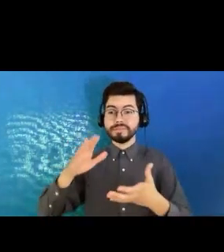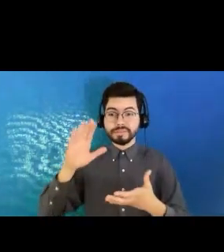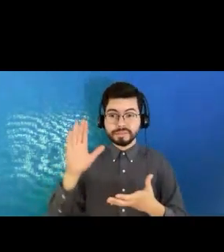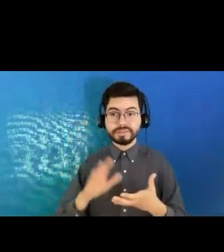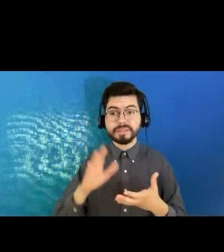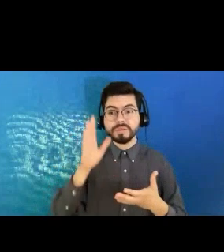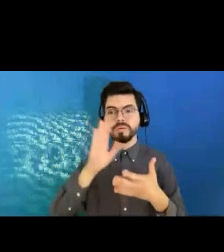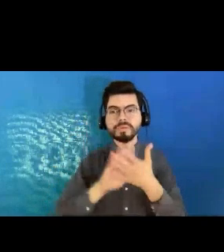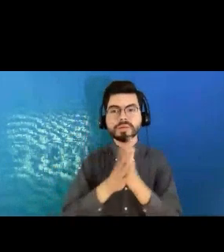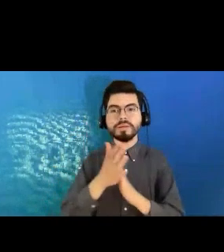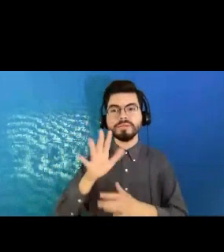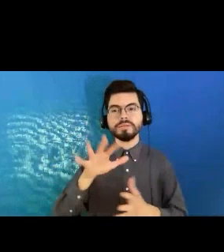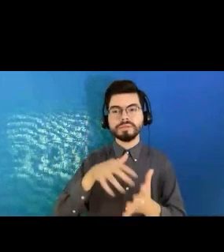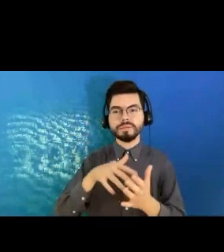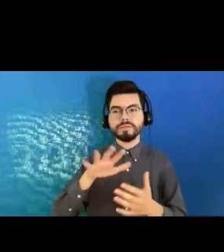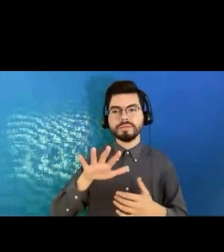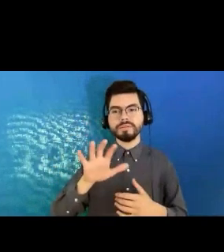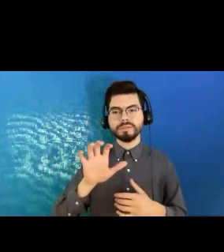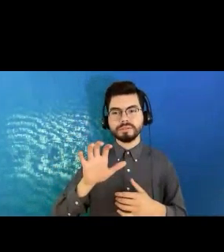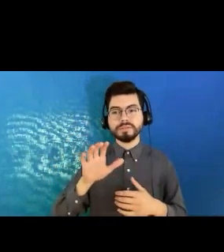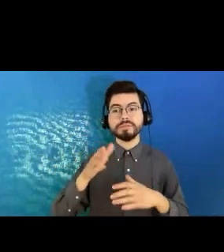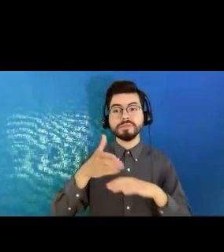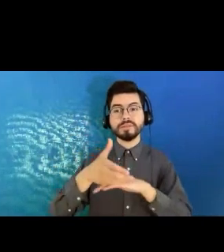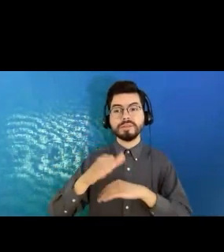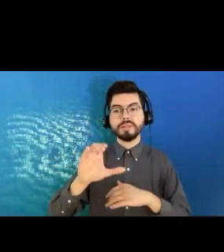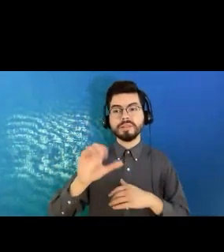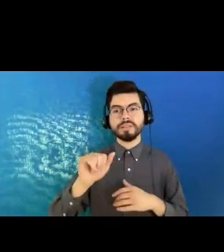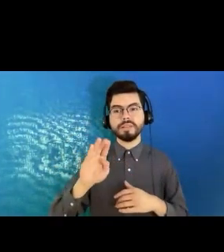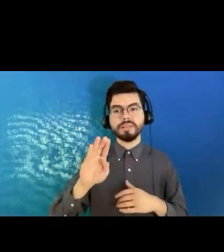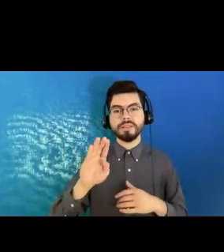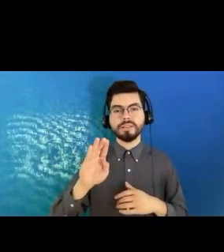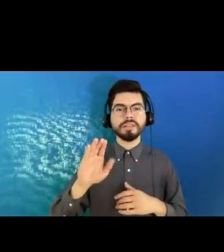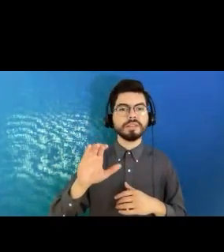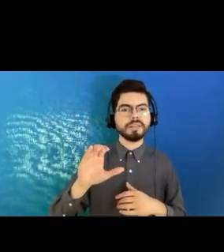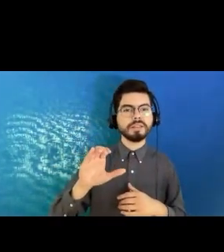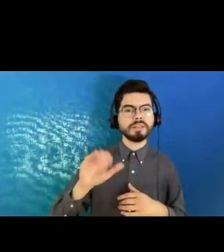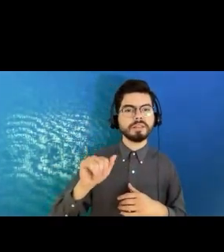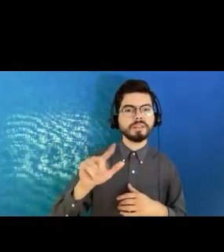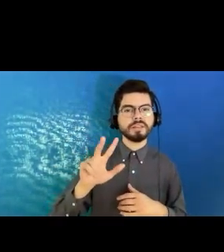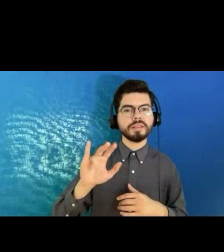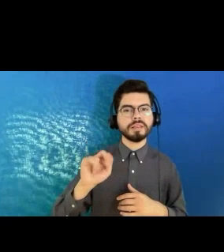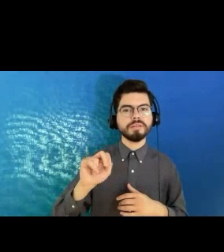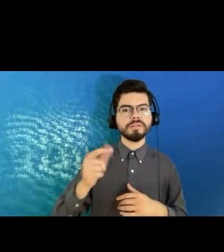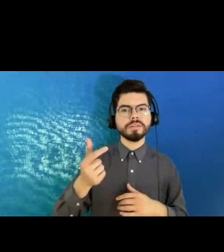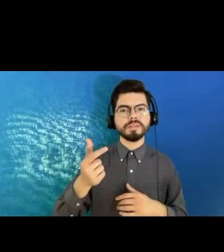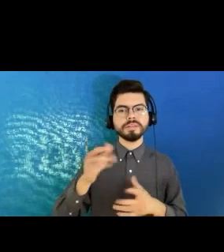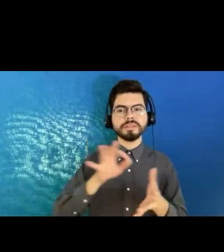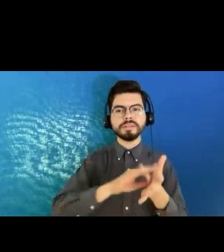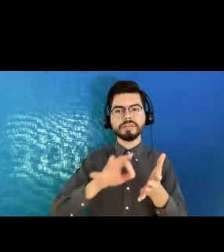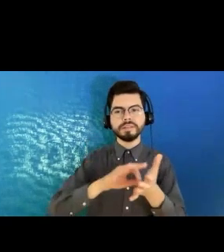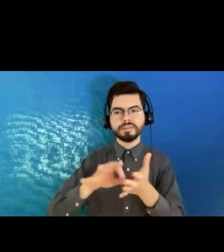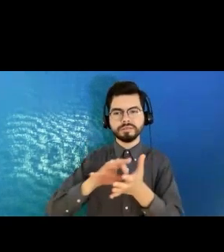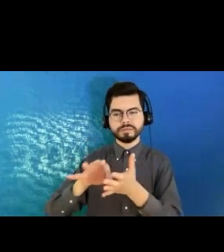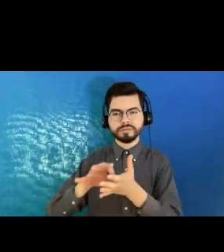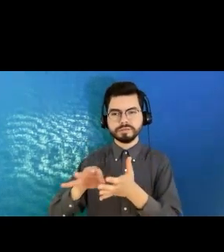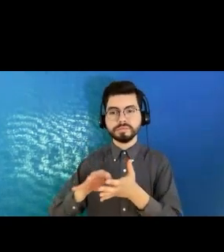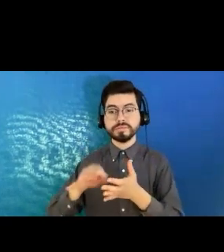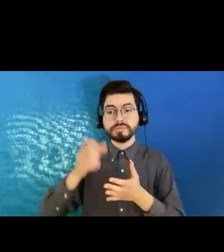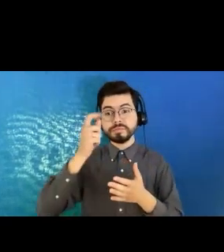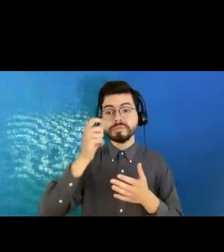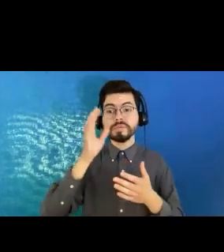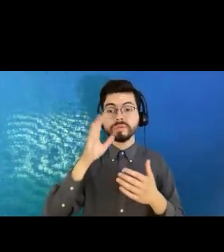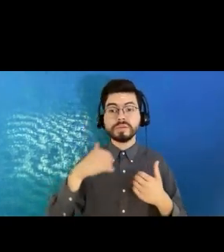5,500 post-calving. We do our post-calving counts in August, so those numbers will be available then, but we think we're going to have about